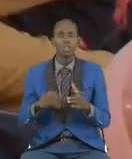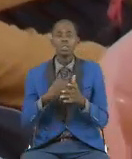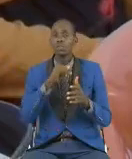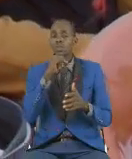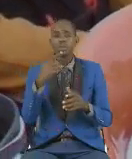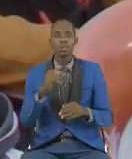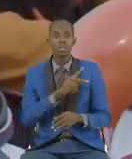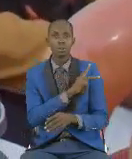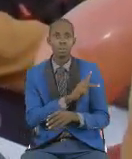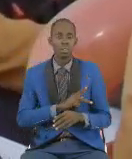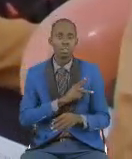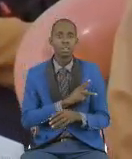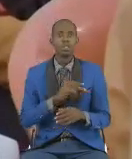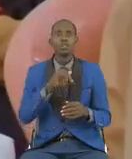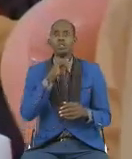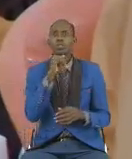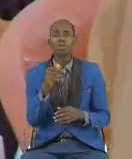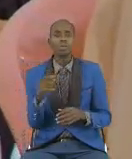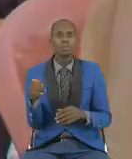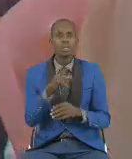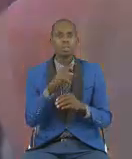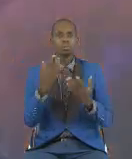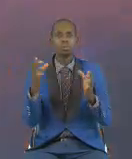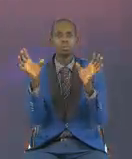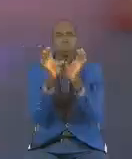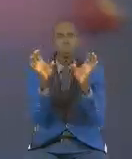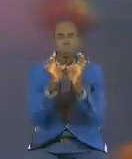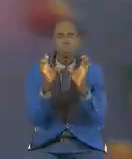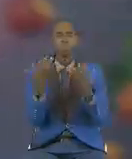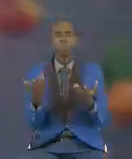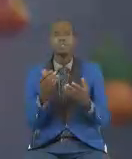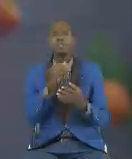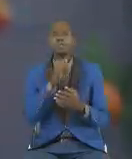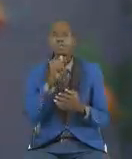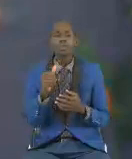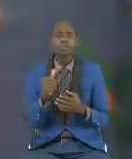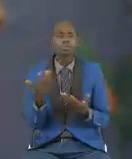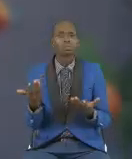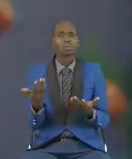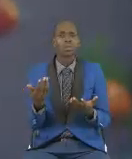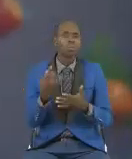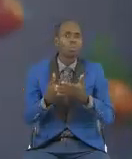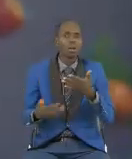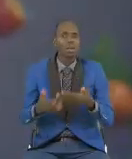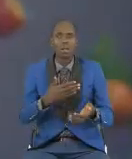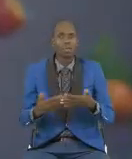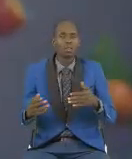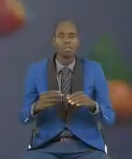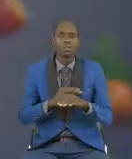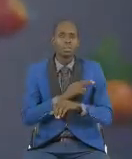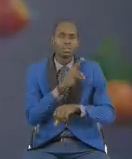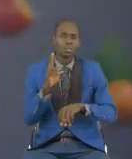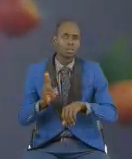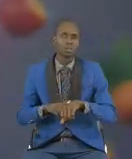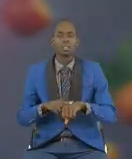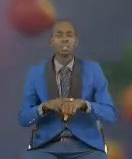wasn't their graduate certificate. It wasn't their whatever natural skill. It was